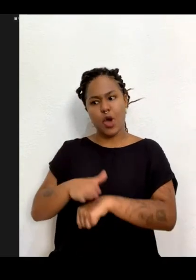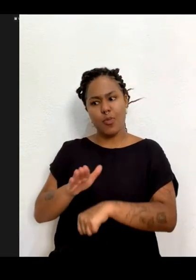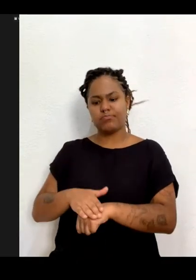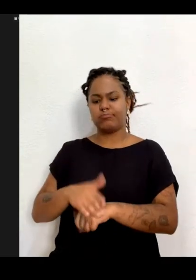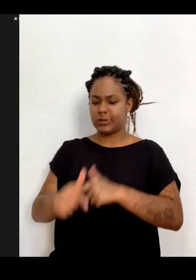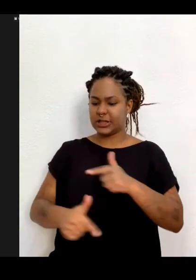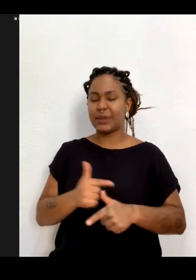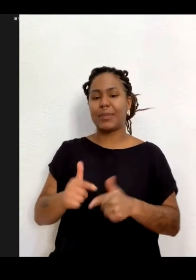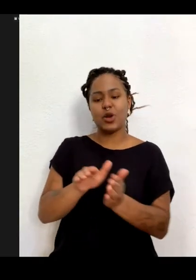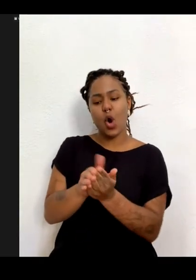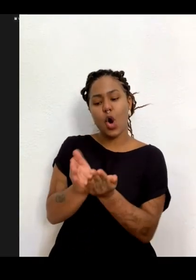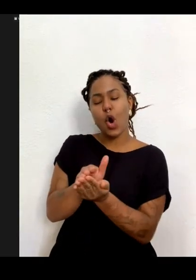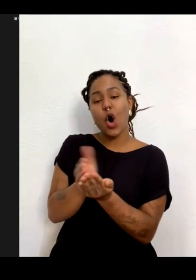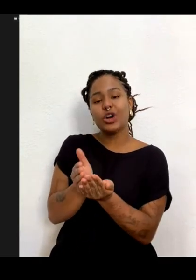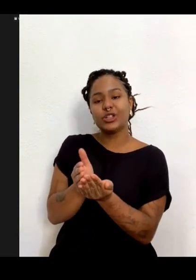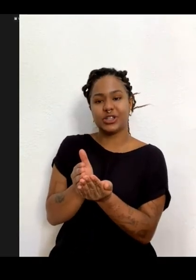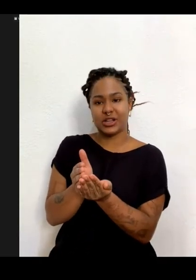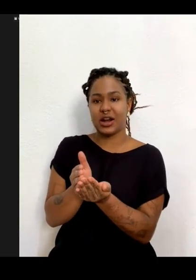foreign